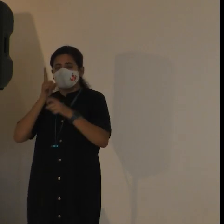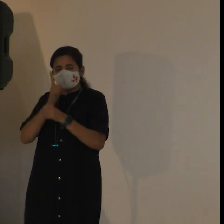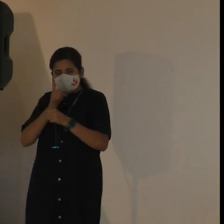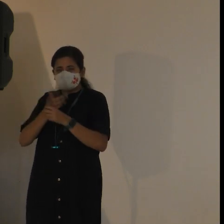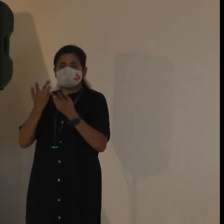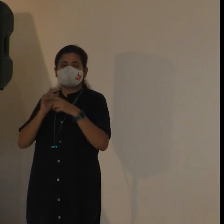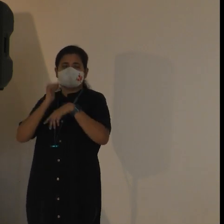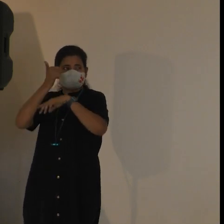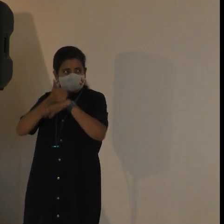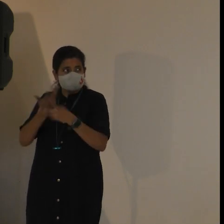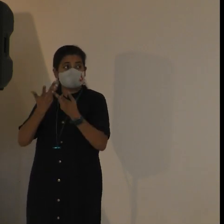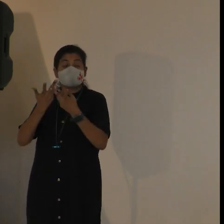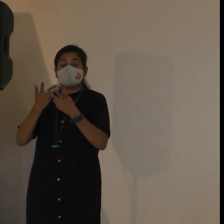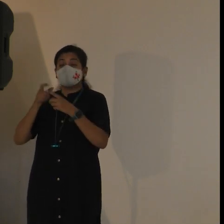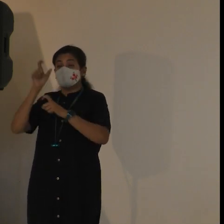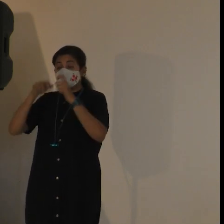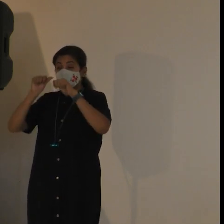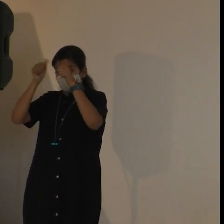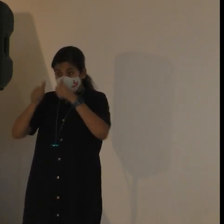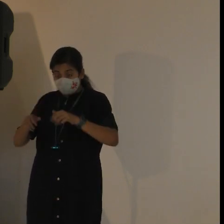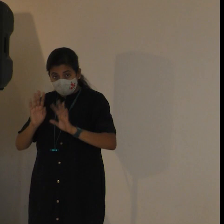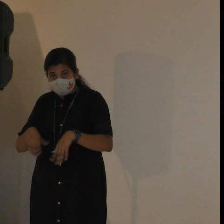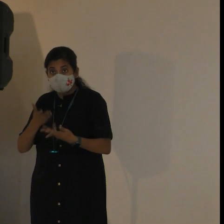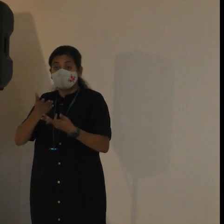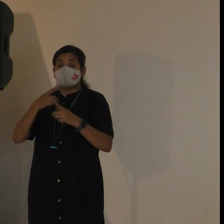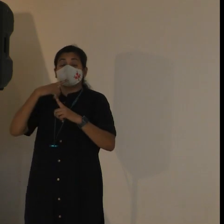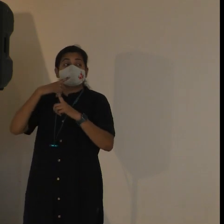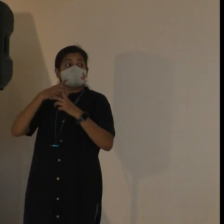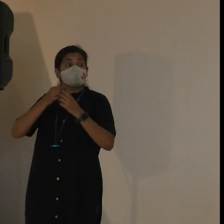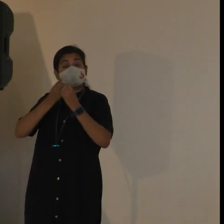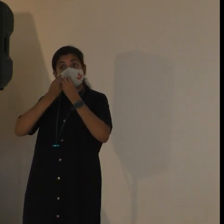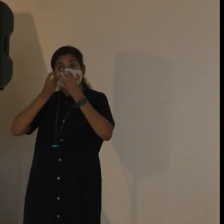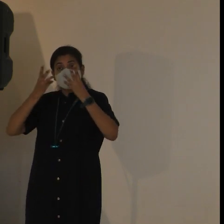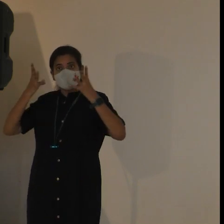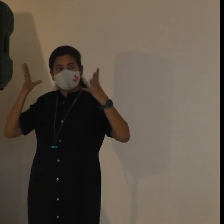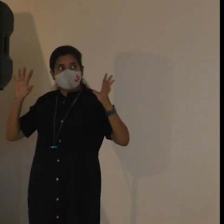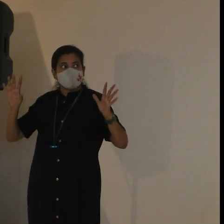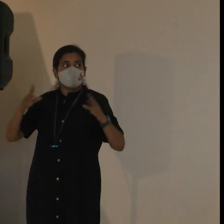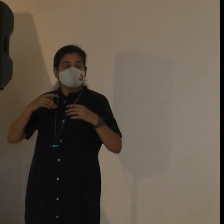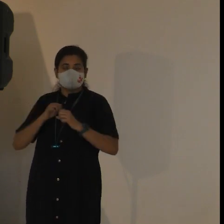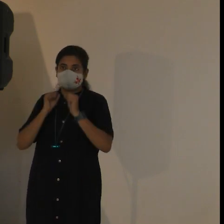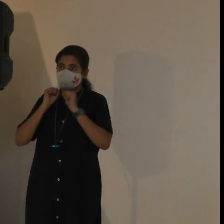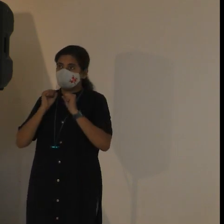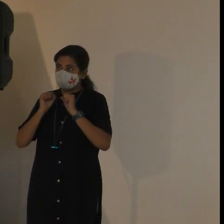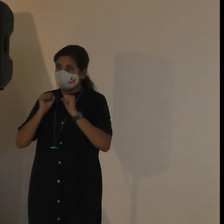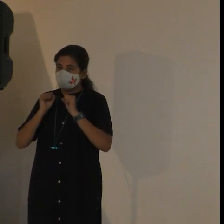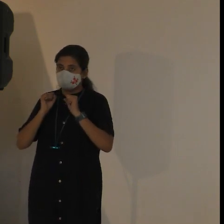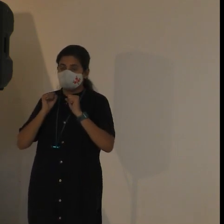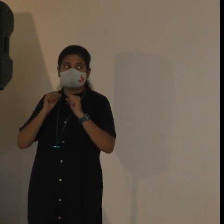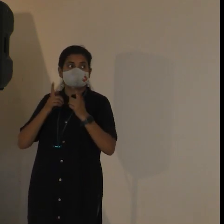teacher, a social figure, an advisor, and a writer. So he's done so much, and it was so difficult to condense